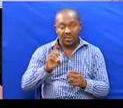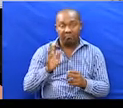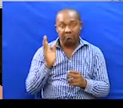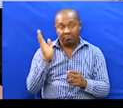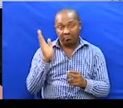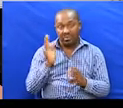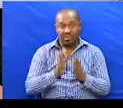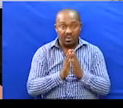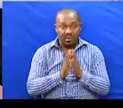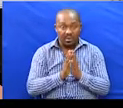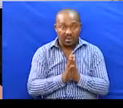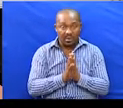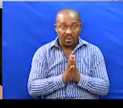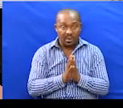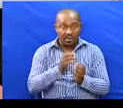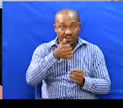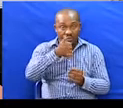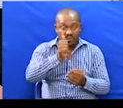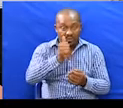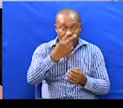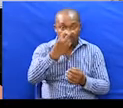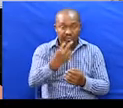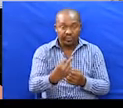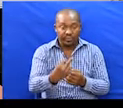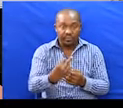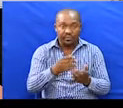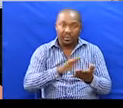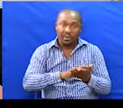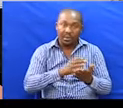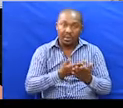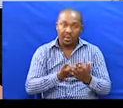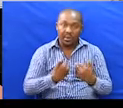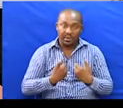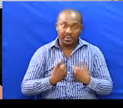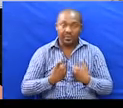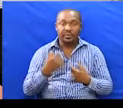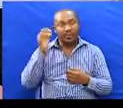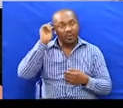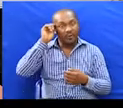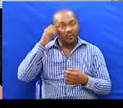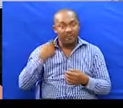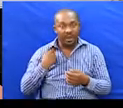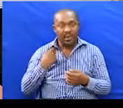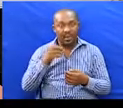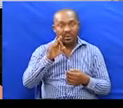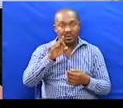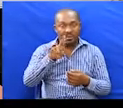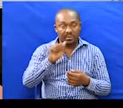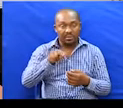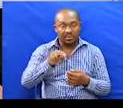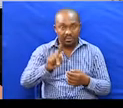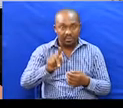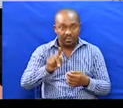for your attentive listening and watching, and